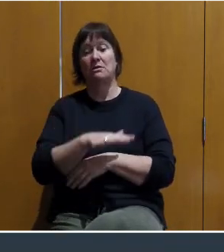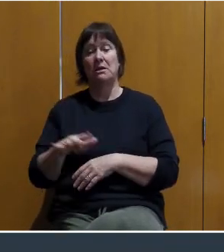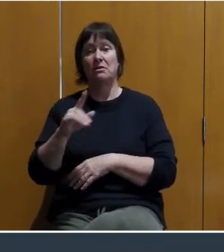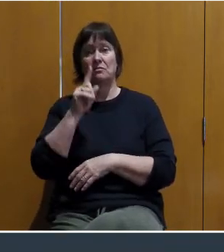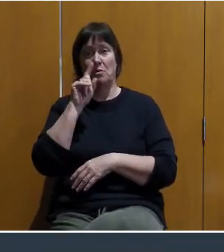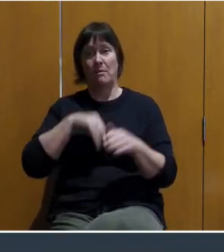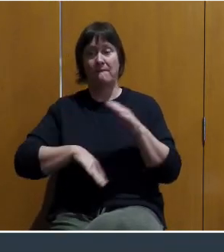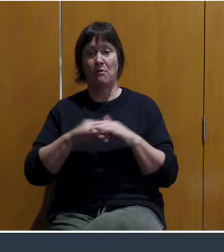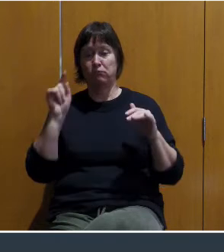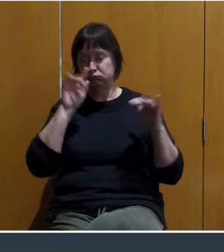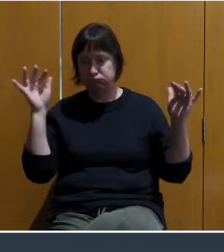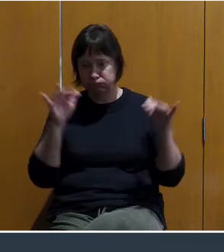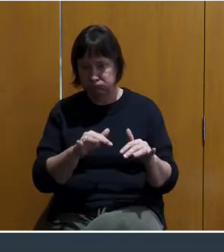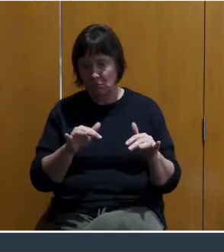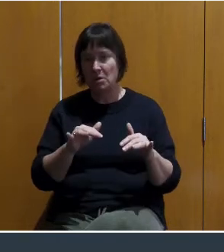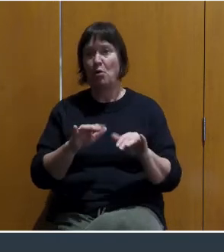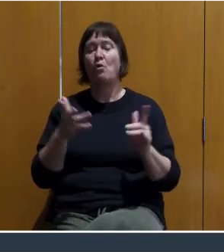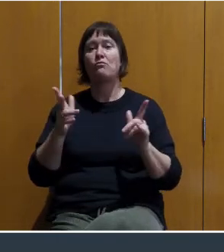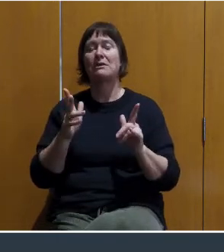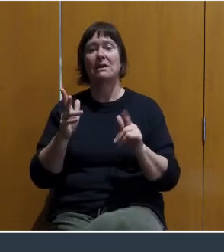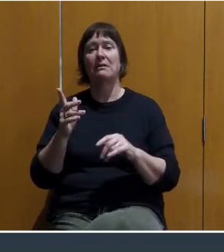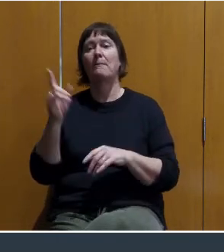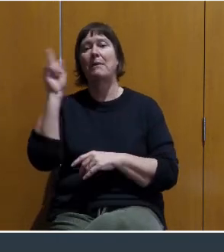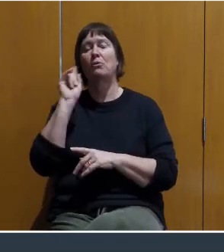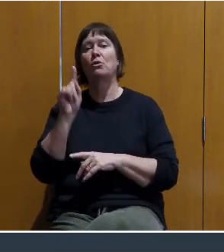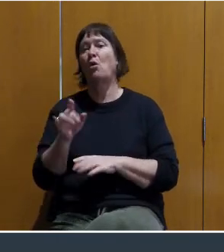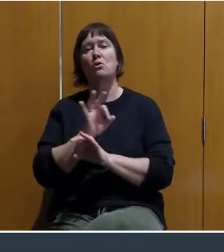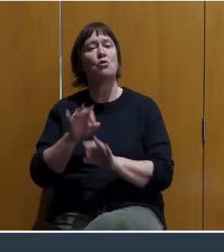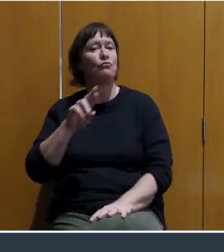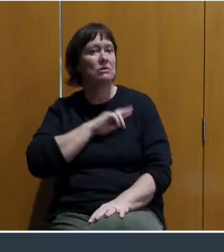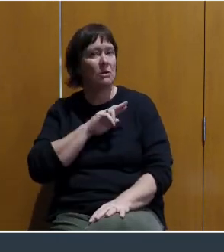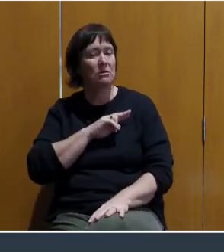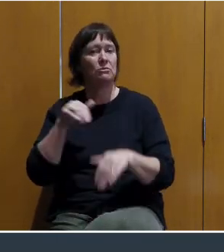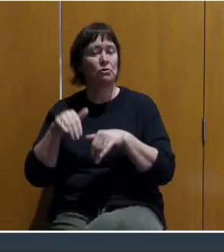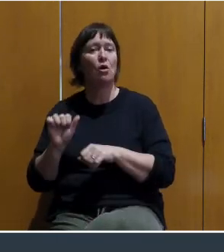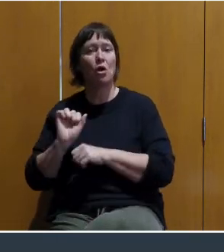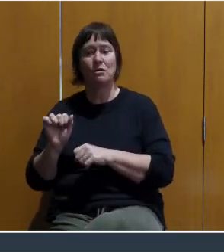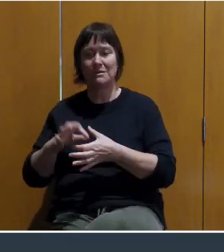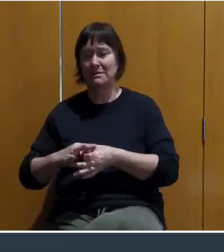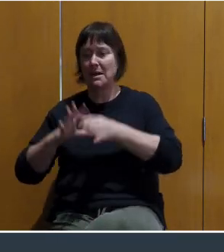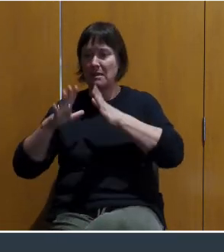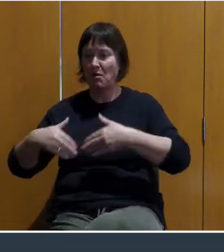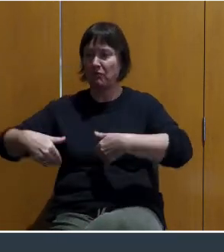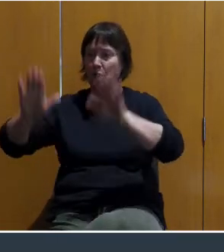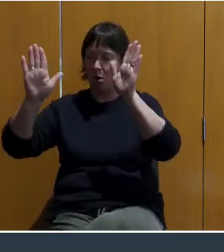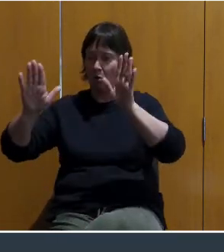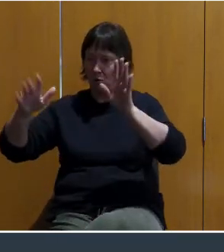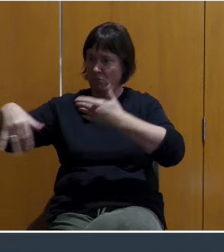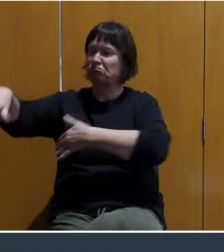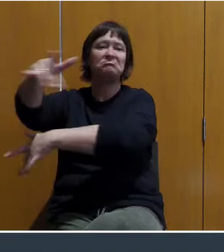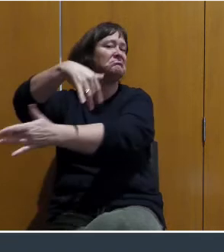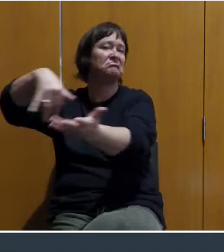are already notorious for uneducated, irresponsible dog owners to let their dogs run rampant under the guise